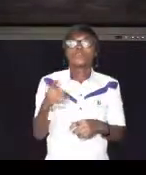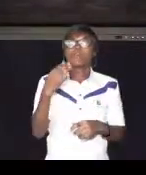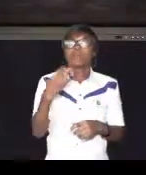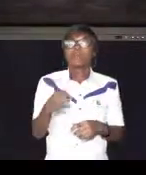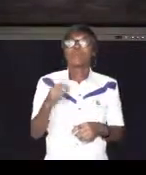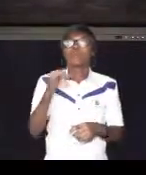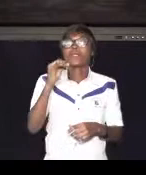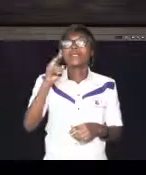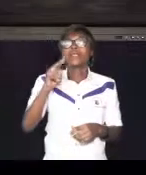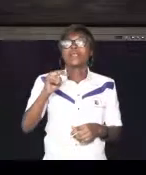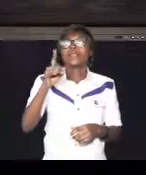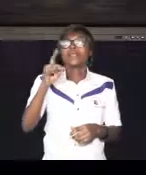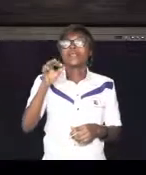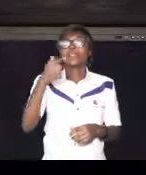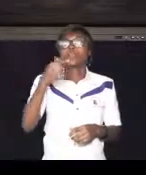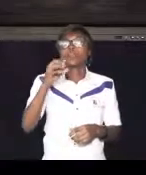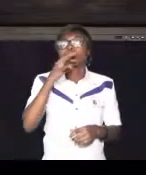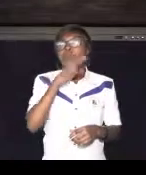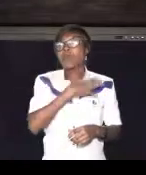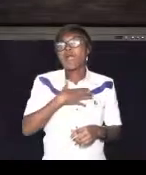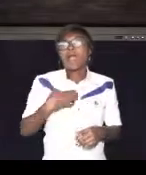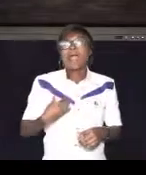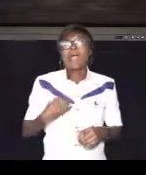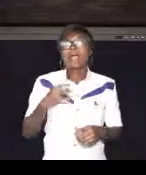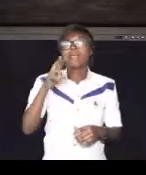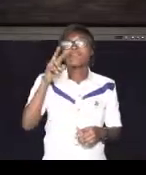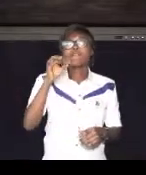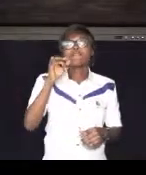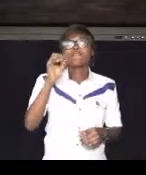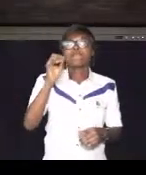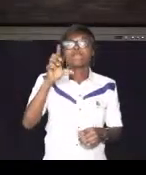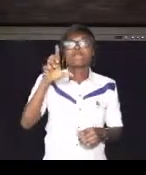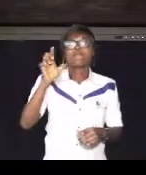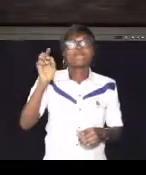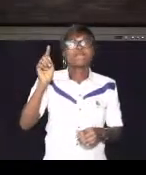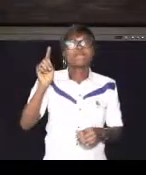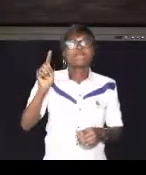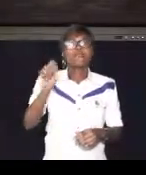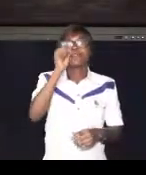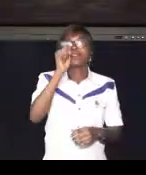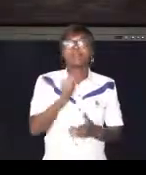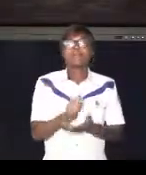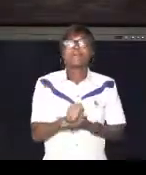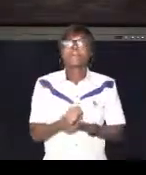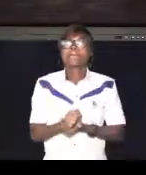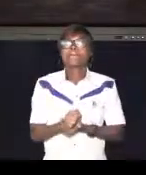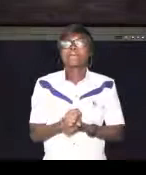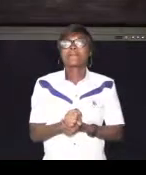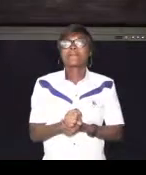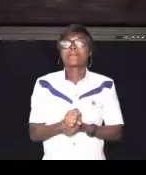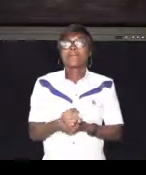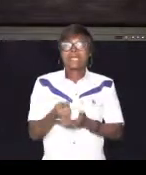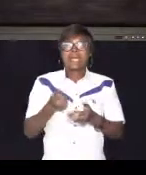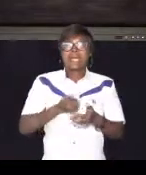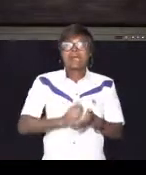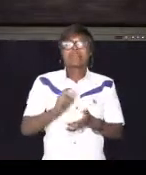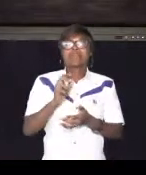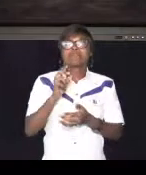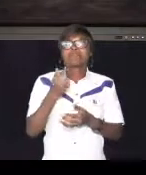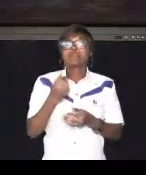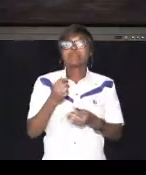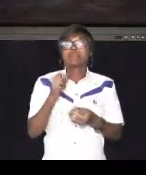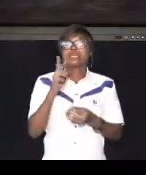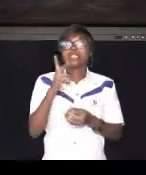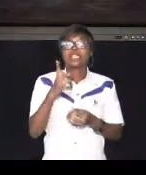to recollect all the colors. Red, orange, yellow, green, blue, indigo, and violet. Write 3